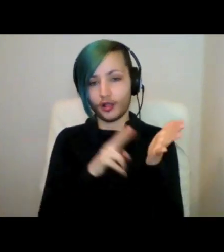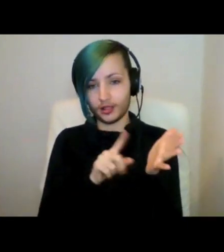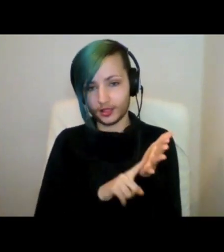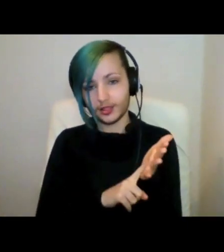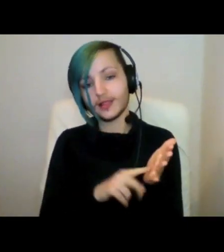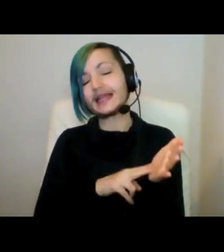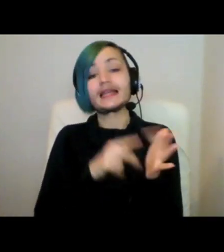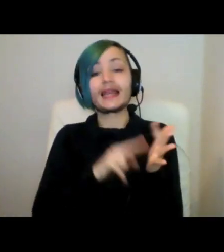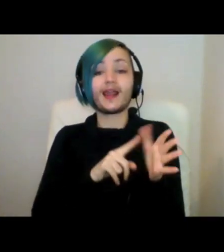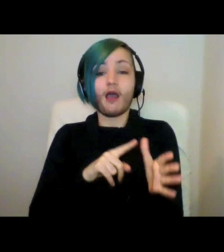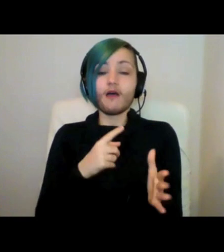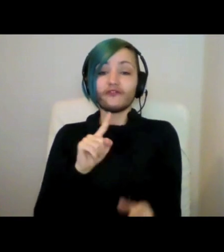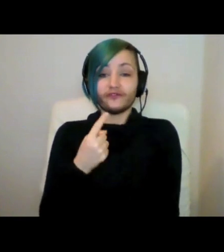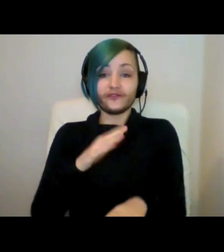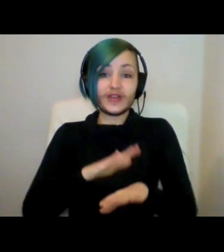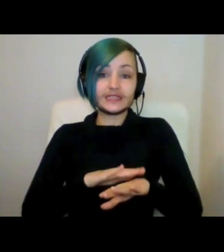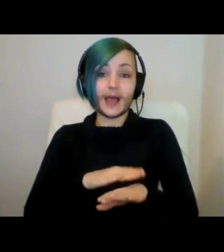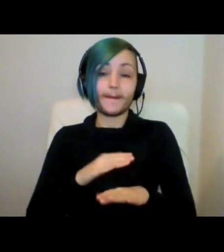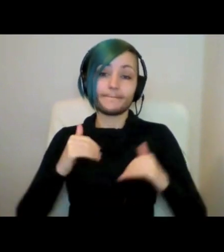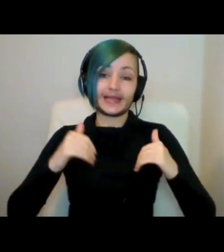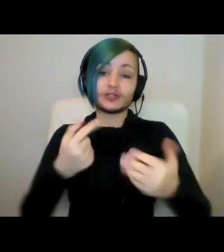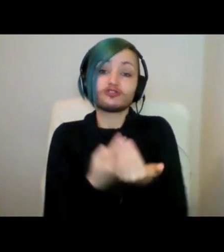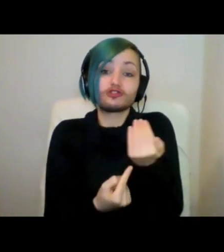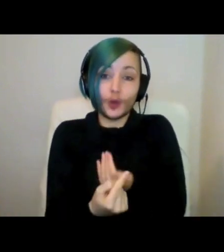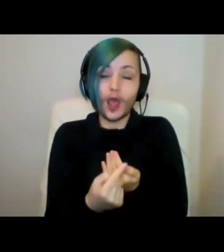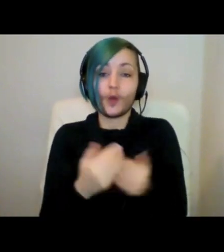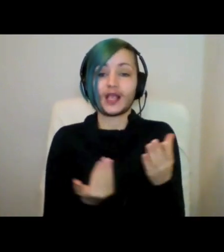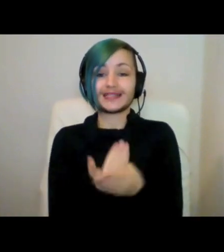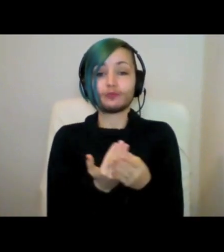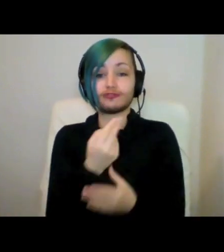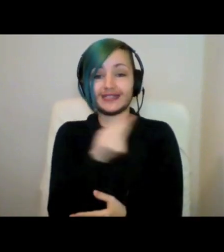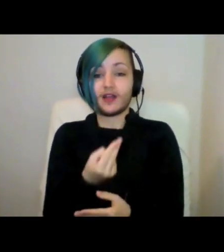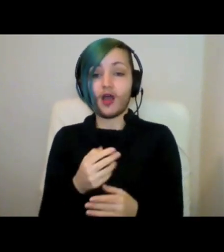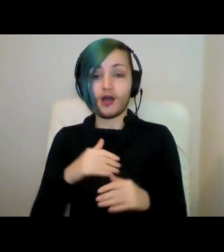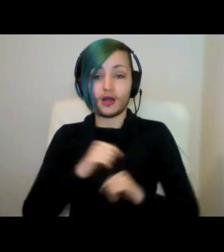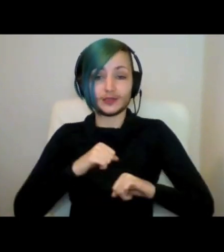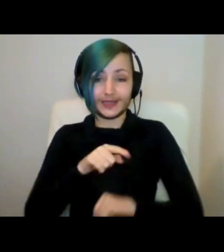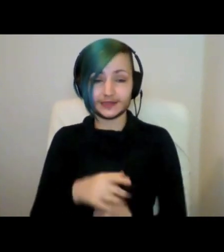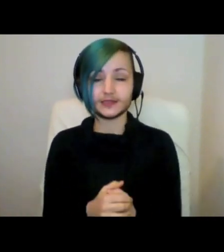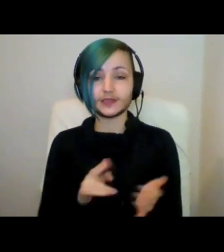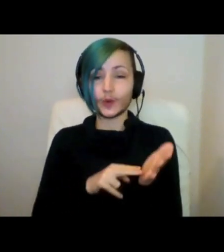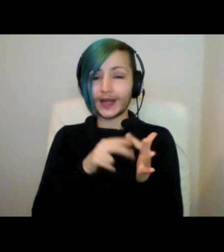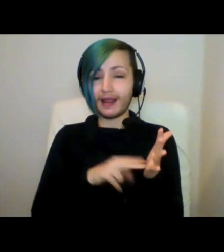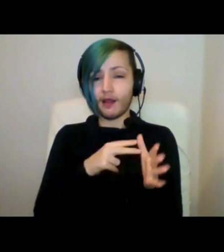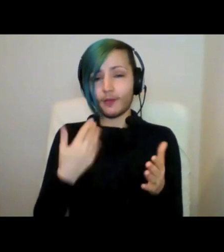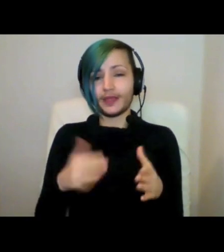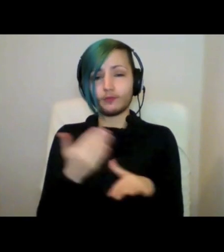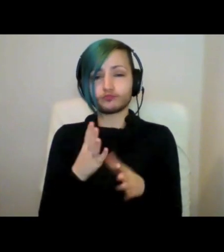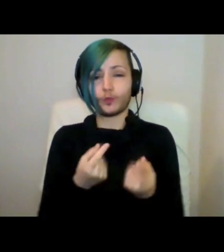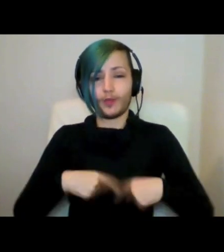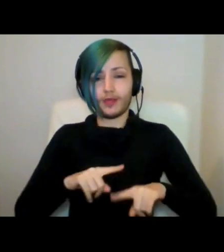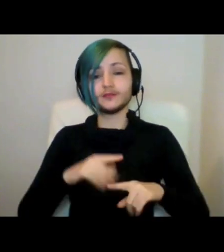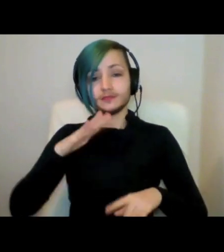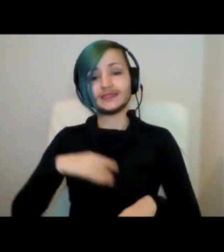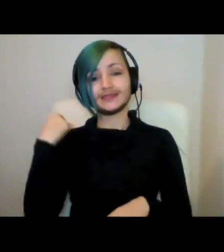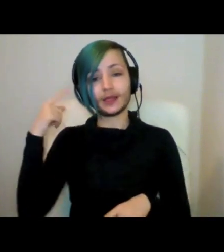first exhibition in a contemporary art gallery, which was incredibly significant. So Nina's worked with us 20 years in our art studio in South